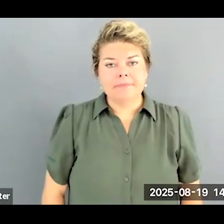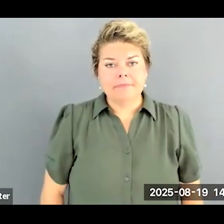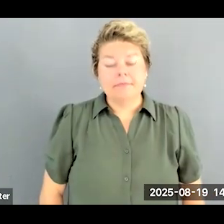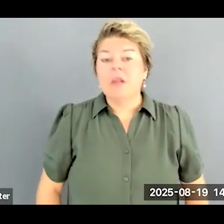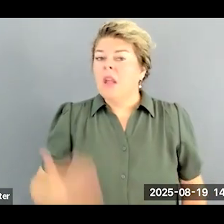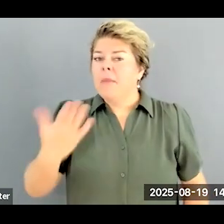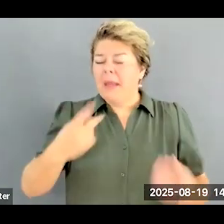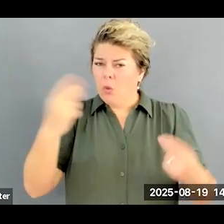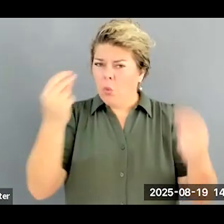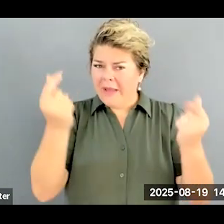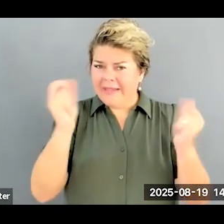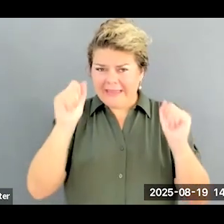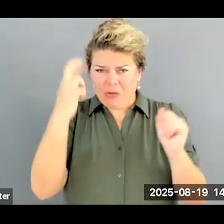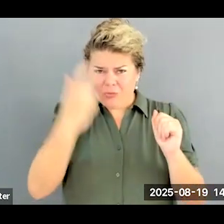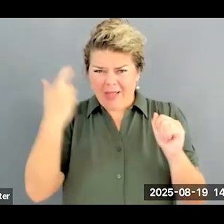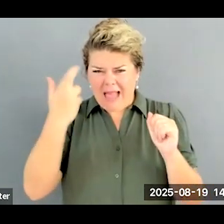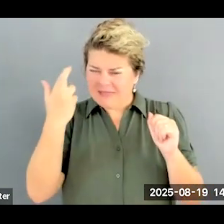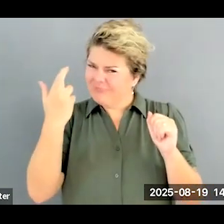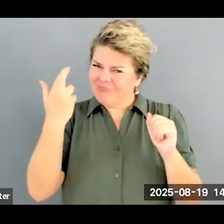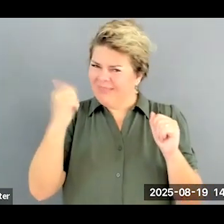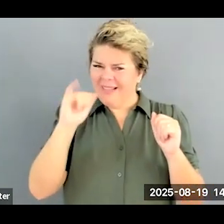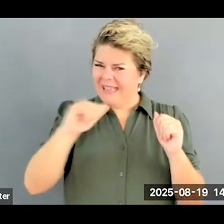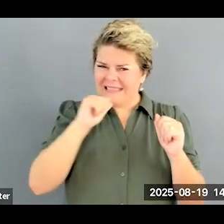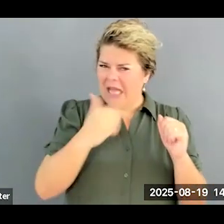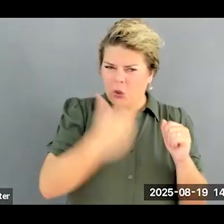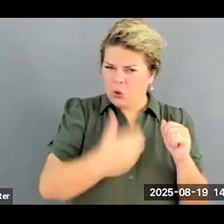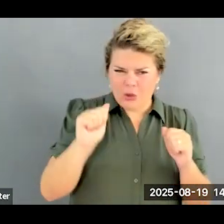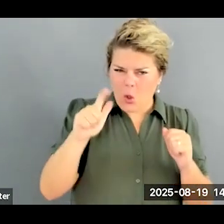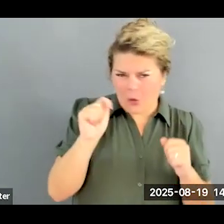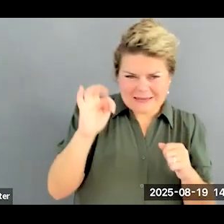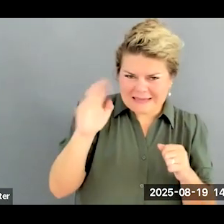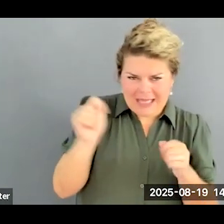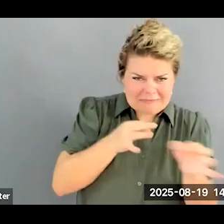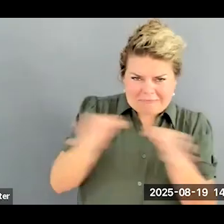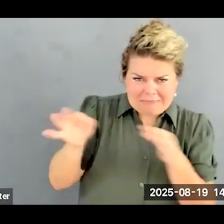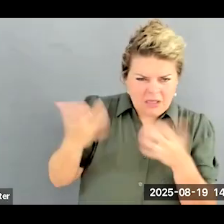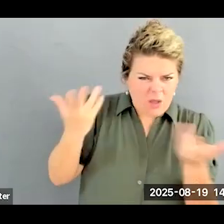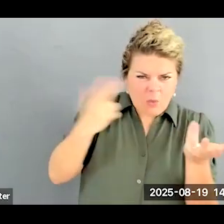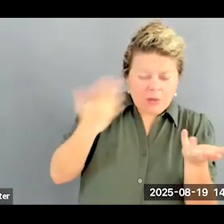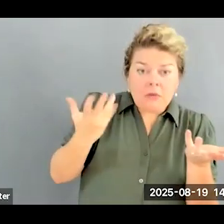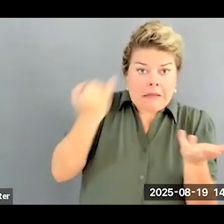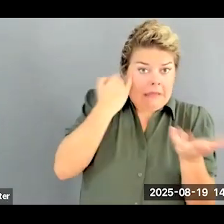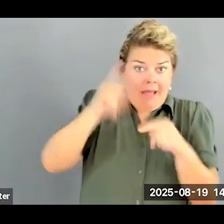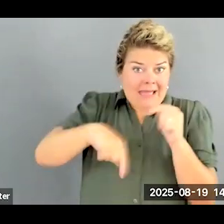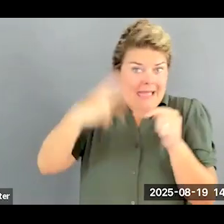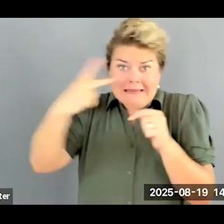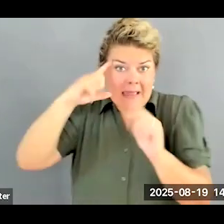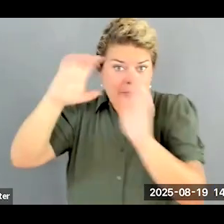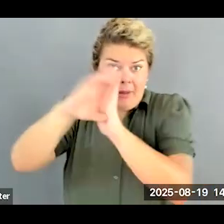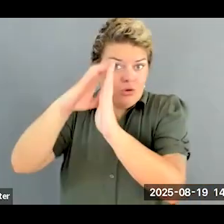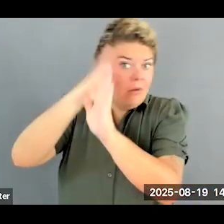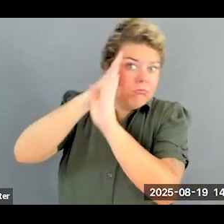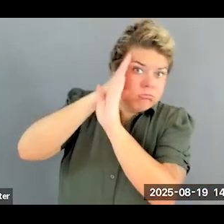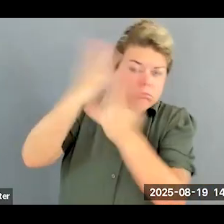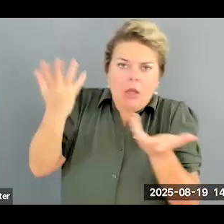might quickly be able to realize that that is not the better alt text, as we're not sure without being able to see the image what these